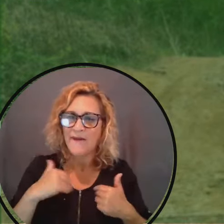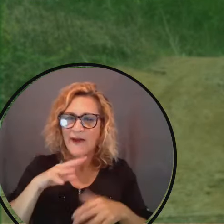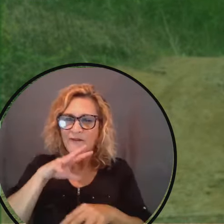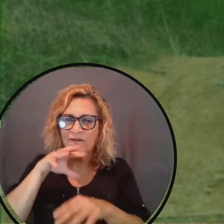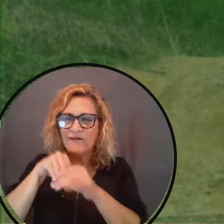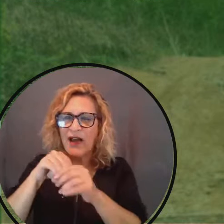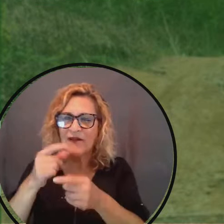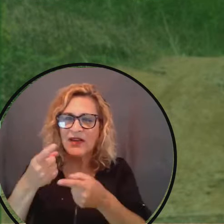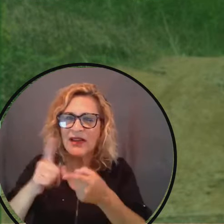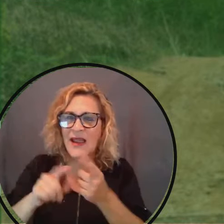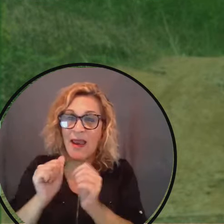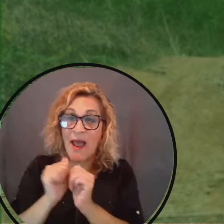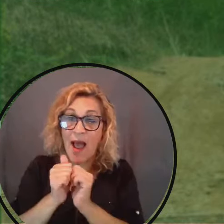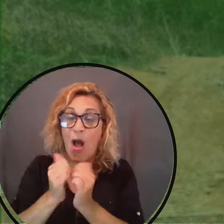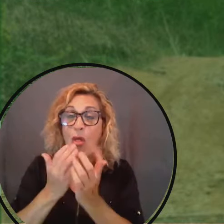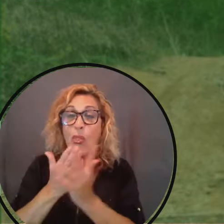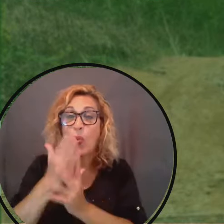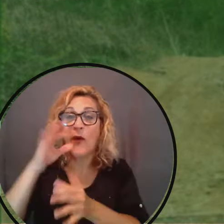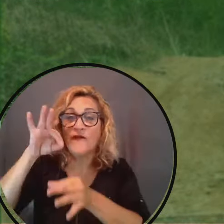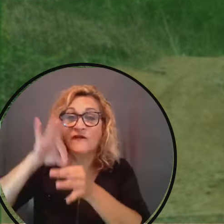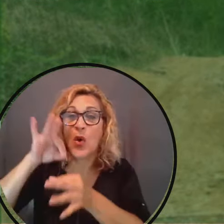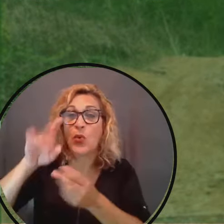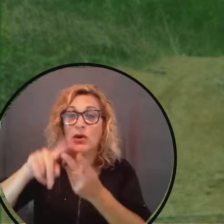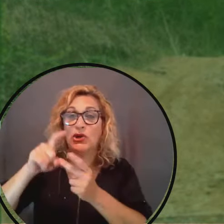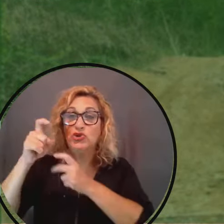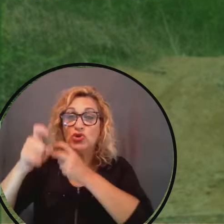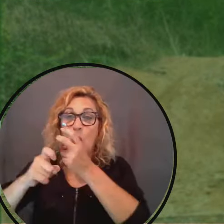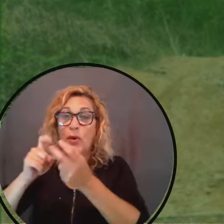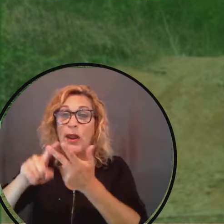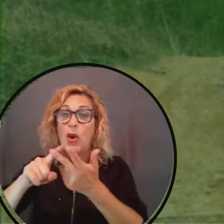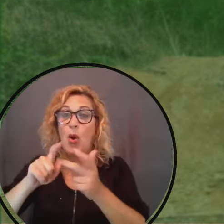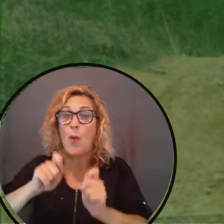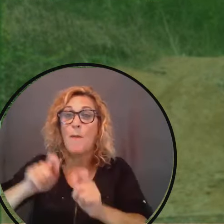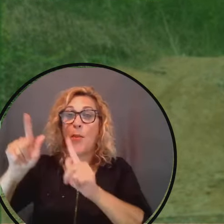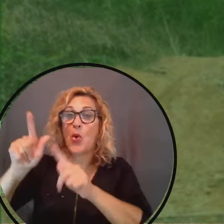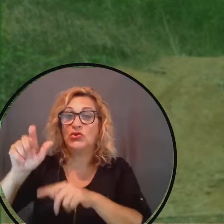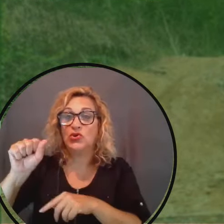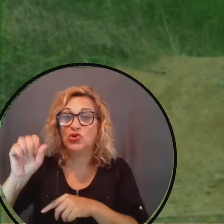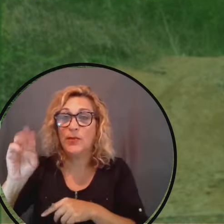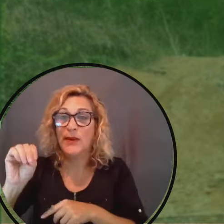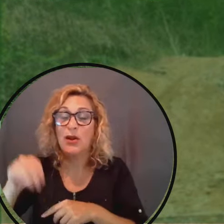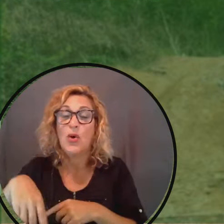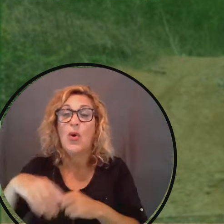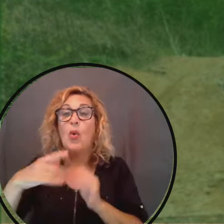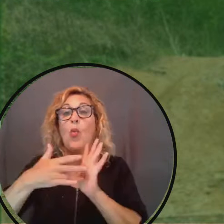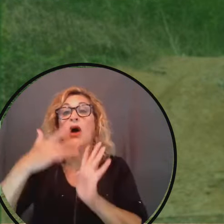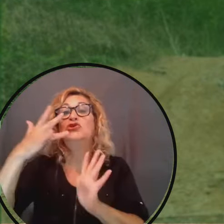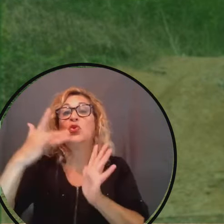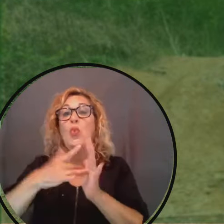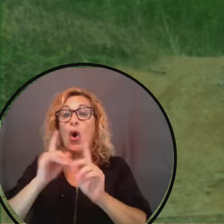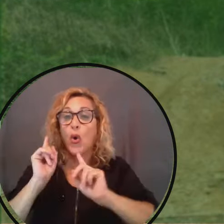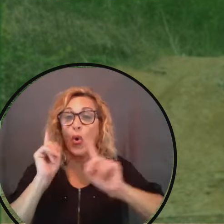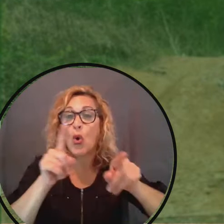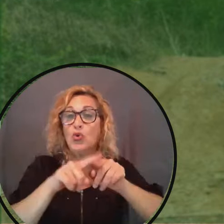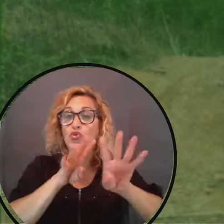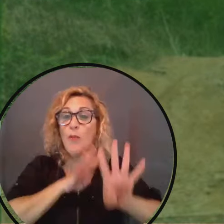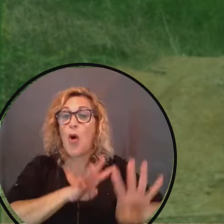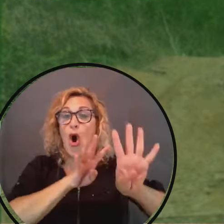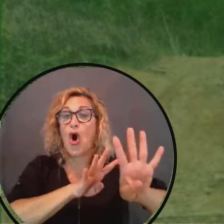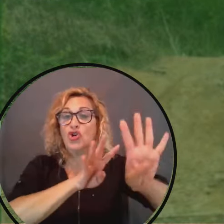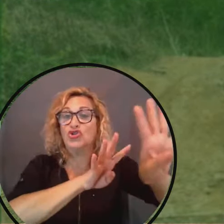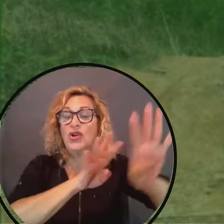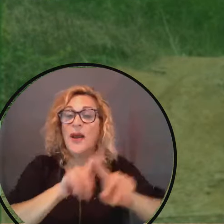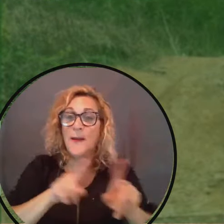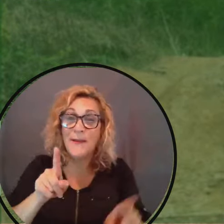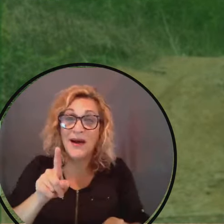voting or donating or posting on social media, or maybe once in a while going to a march. But it tells us that, like, the action is happening, like,